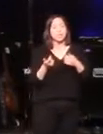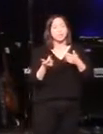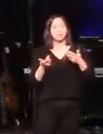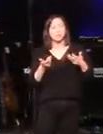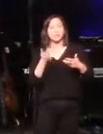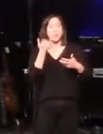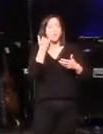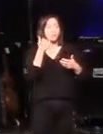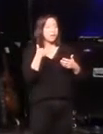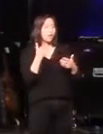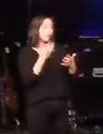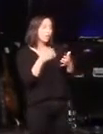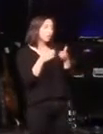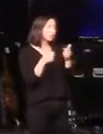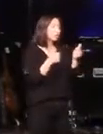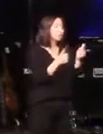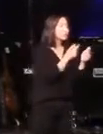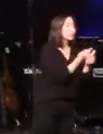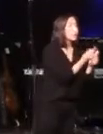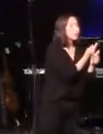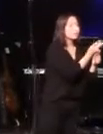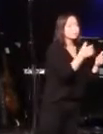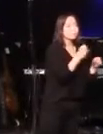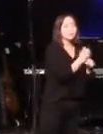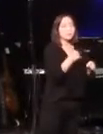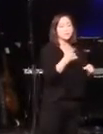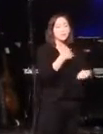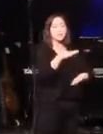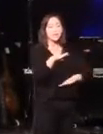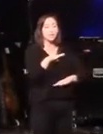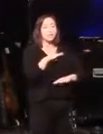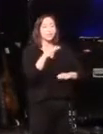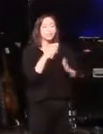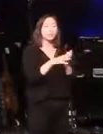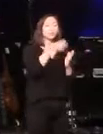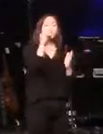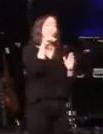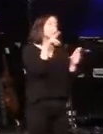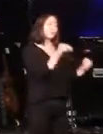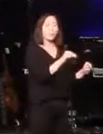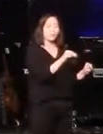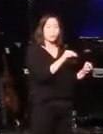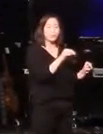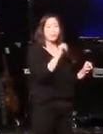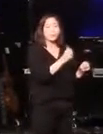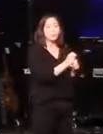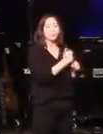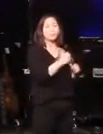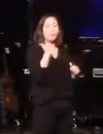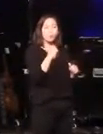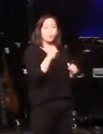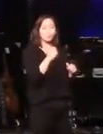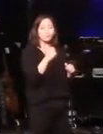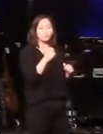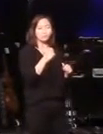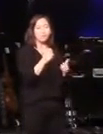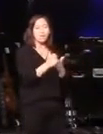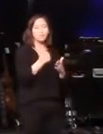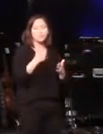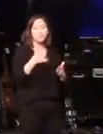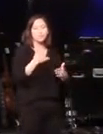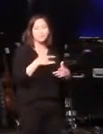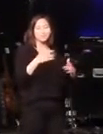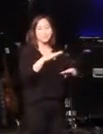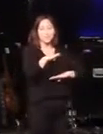think it's going to give us is that it won't. And you start to realize what really is of value, what really is of